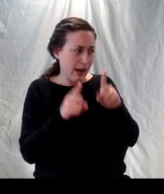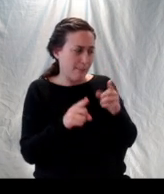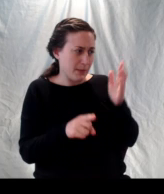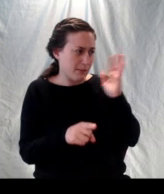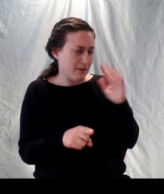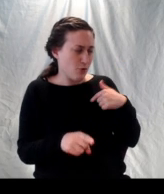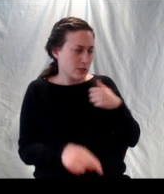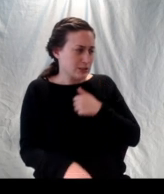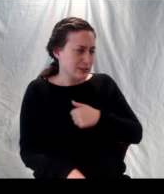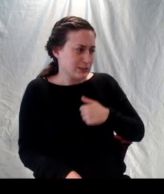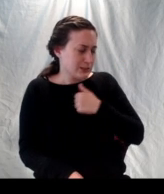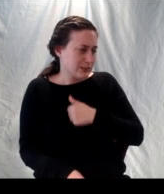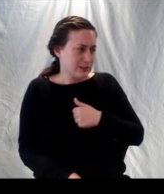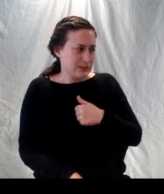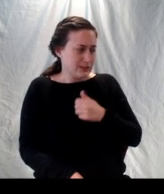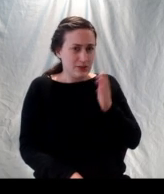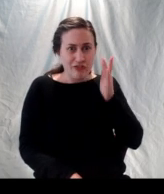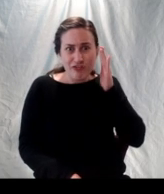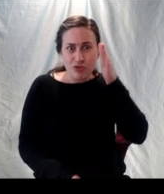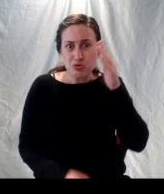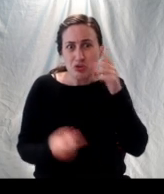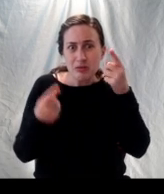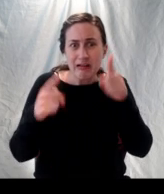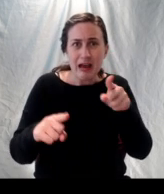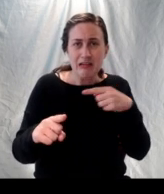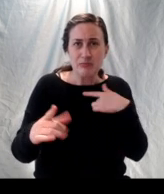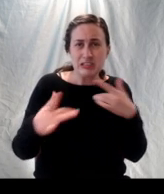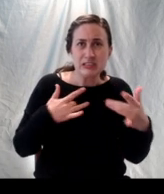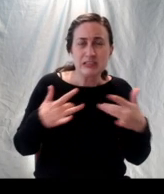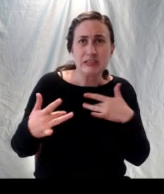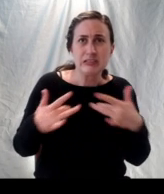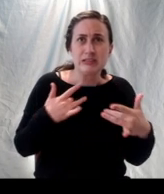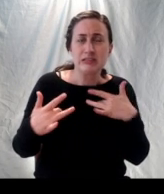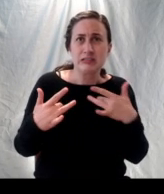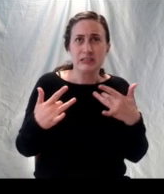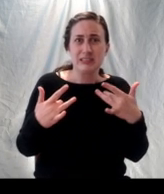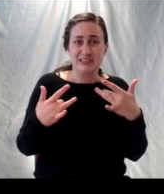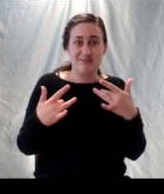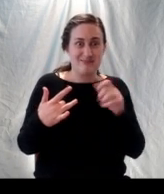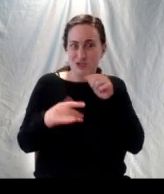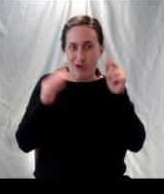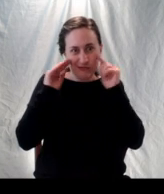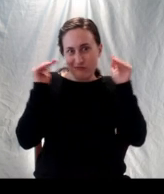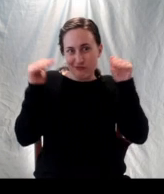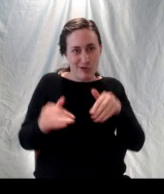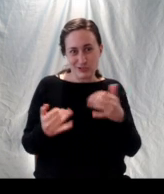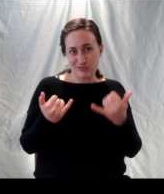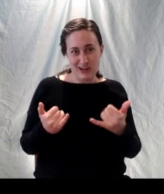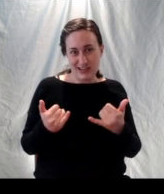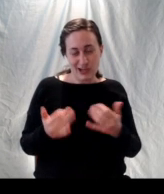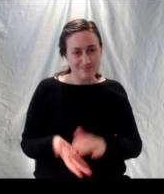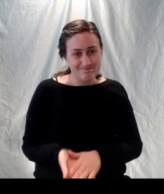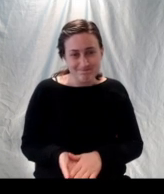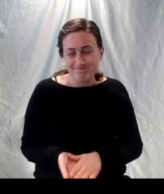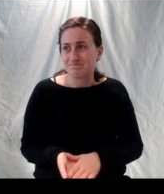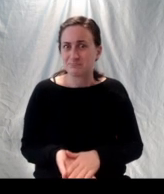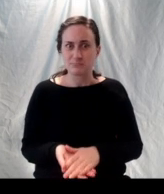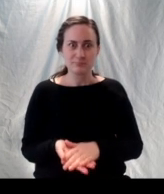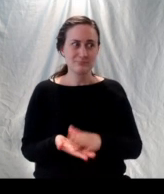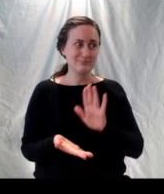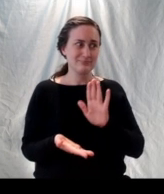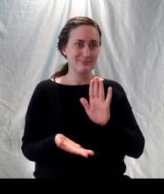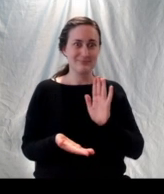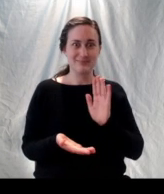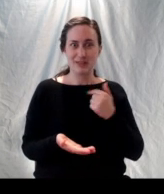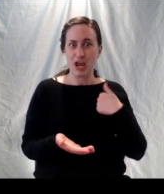leading distracted lives. You know, we're multitasking, we are scrolling our phones, we're trying to